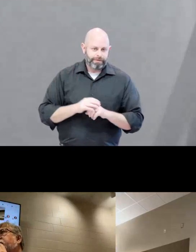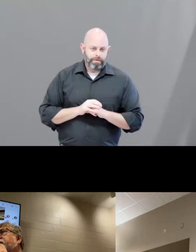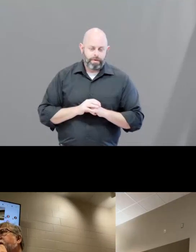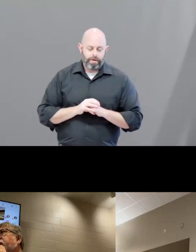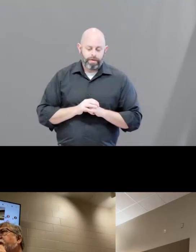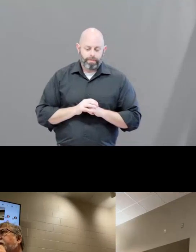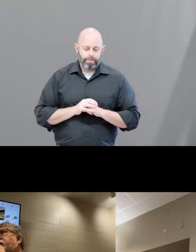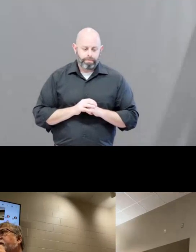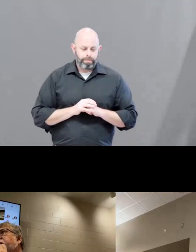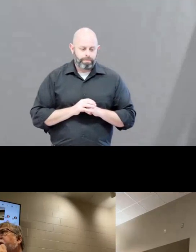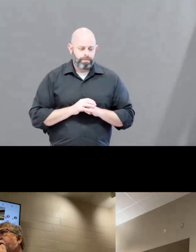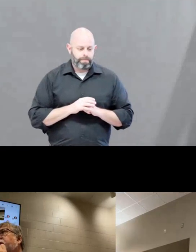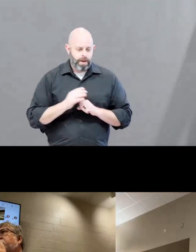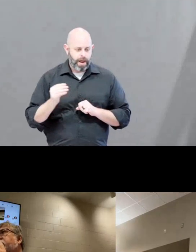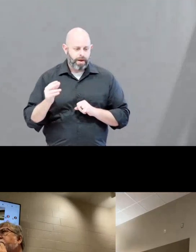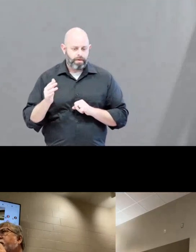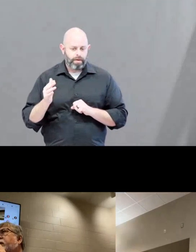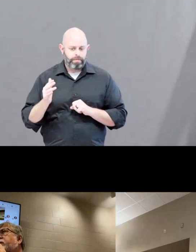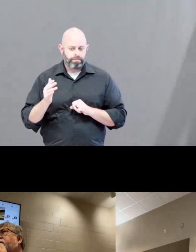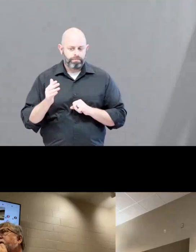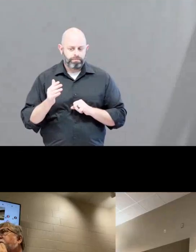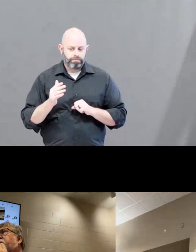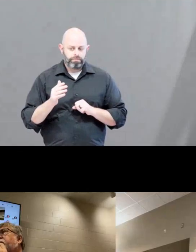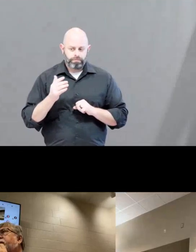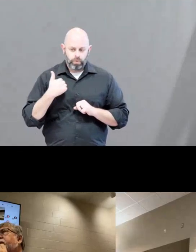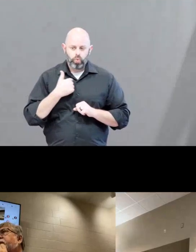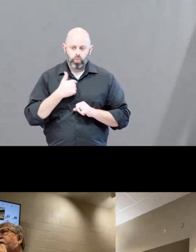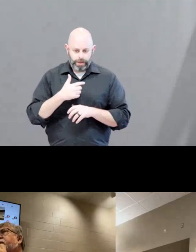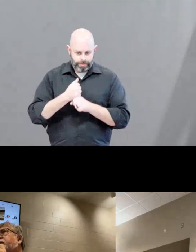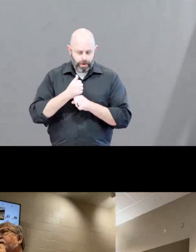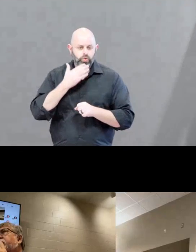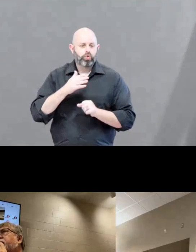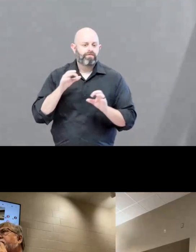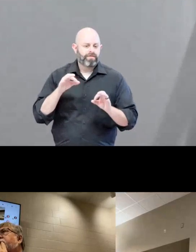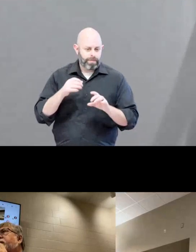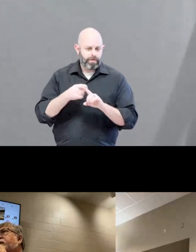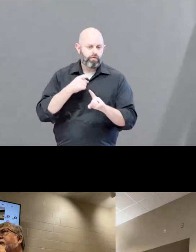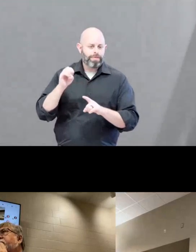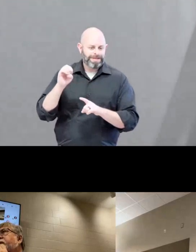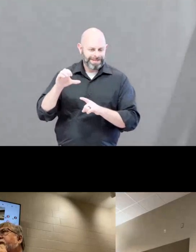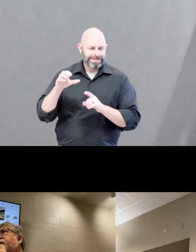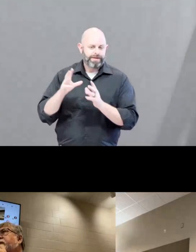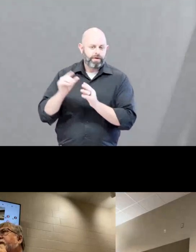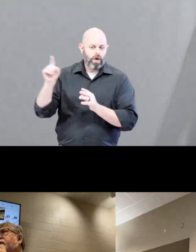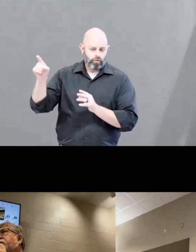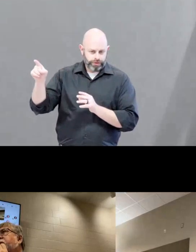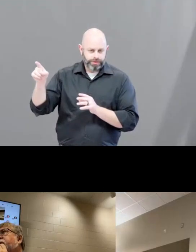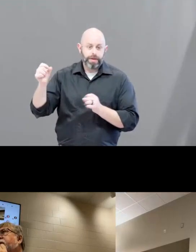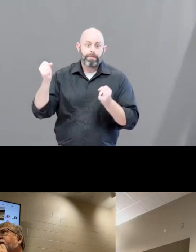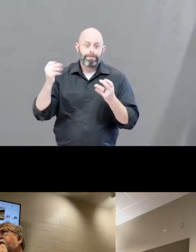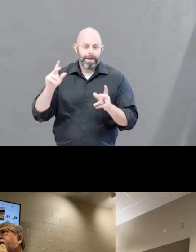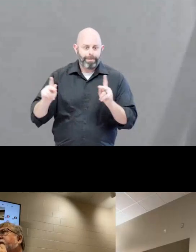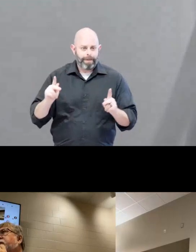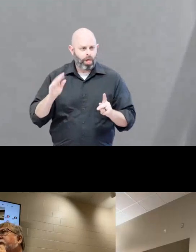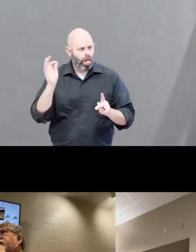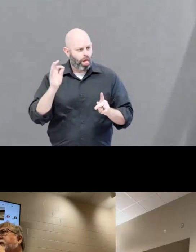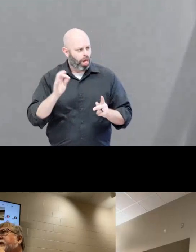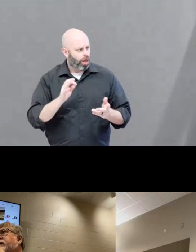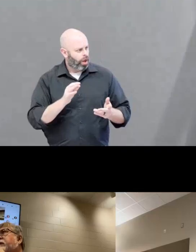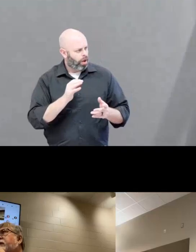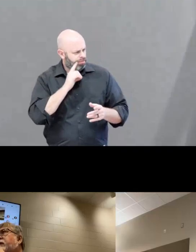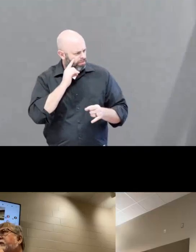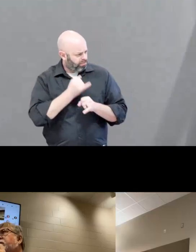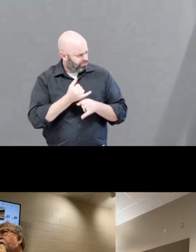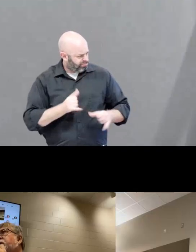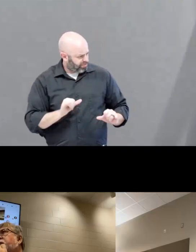And just the feedback that we were receiving from the EC conference was that a lot of people did not know that